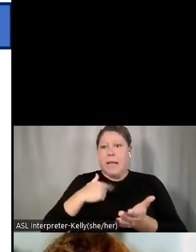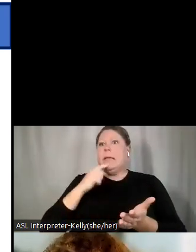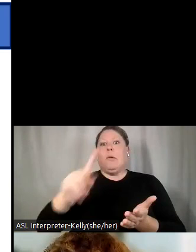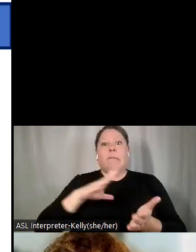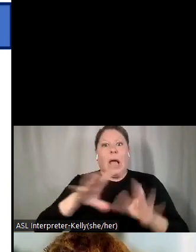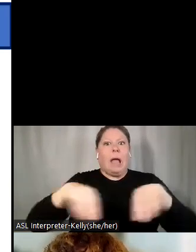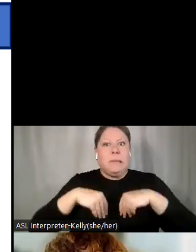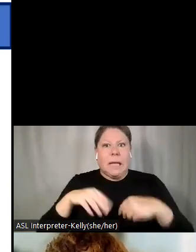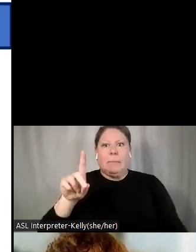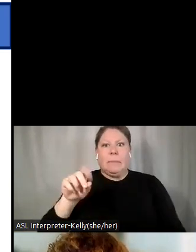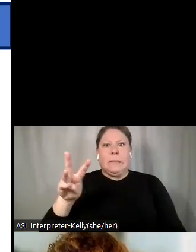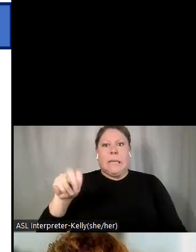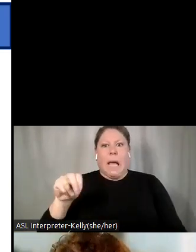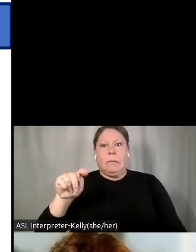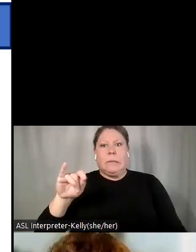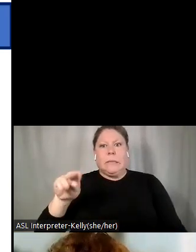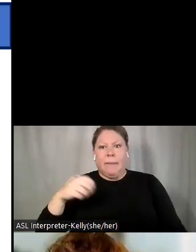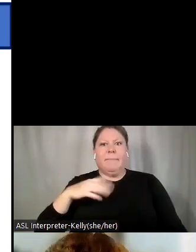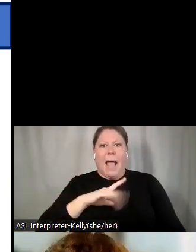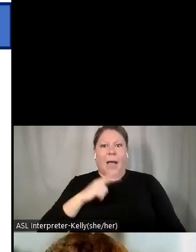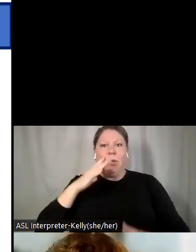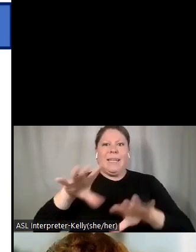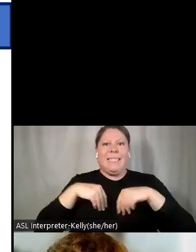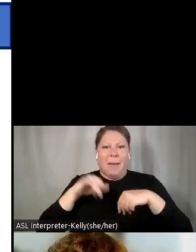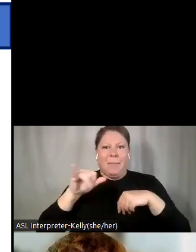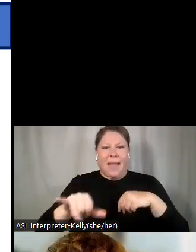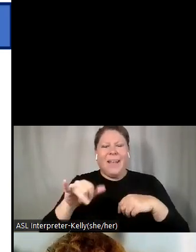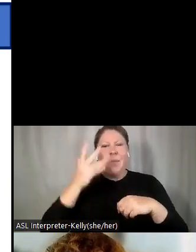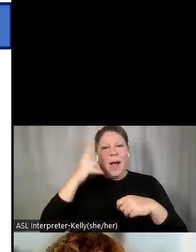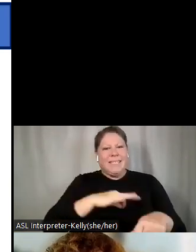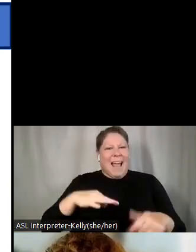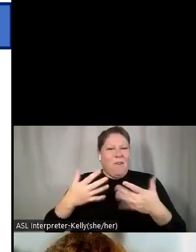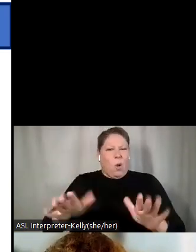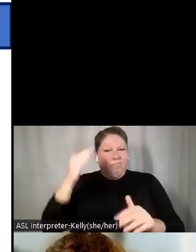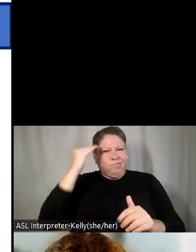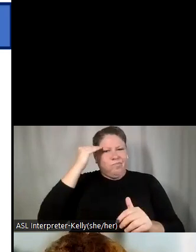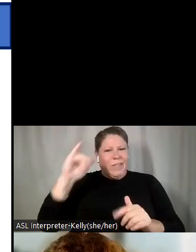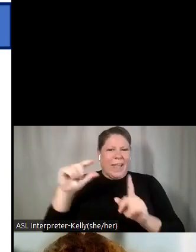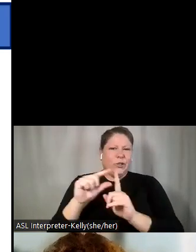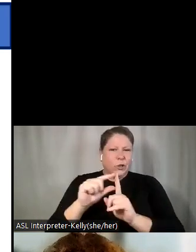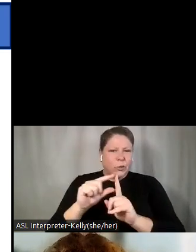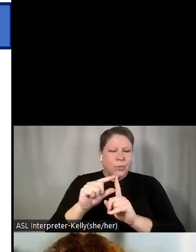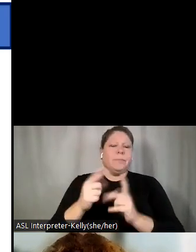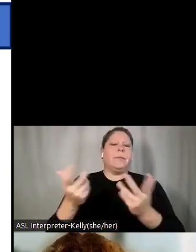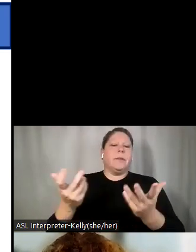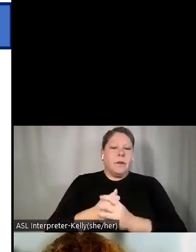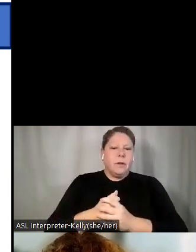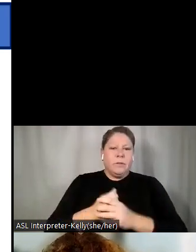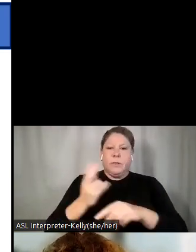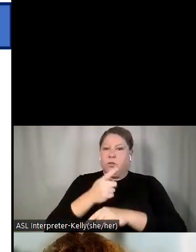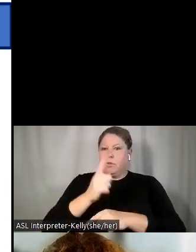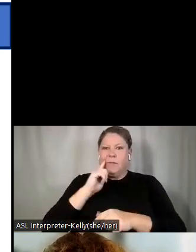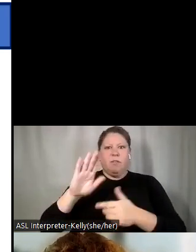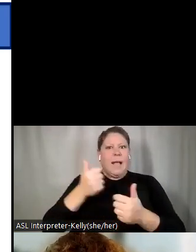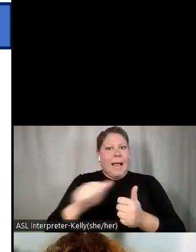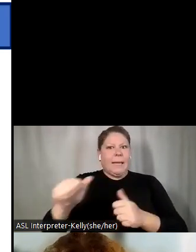with downtime. People already have some familiarity with it. And so we use this in all of our improvement work to